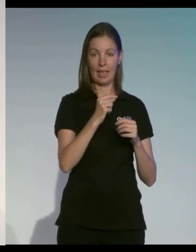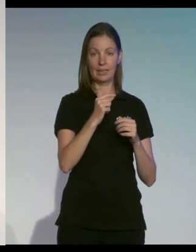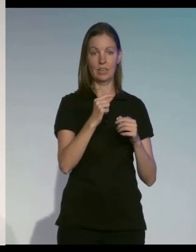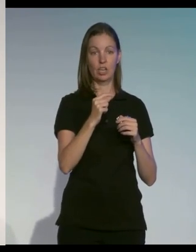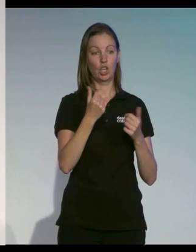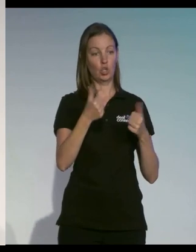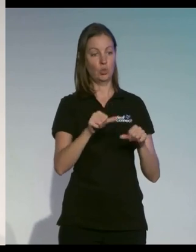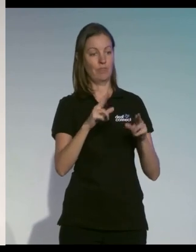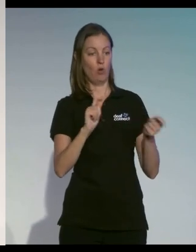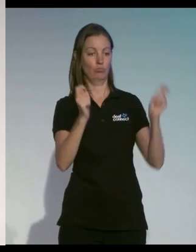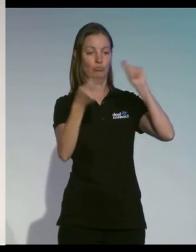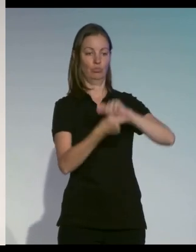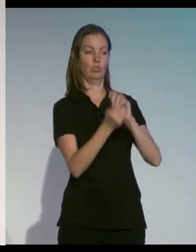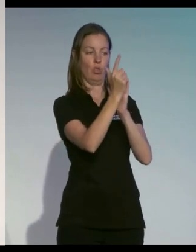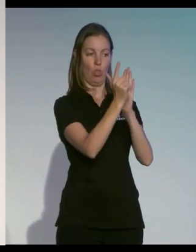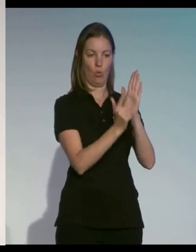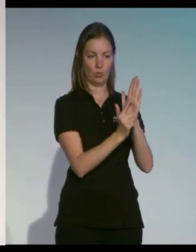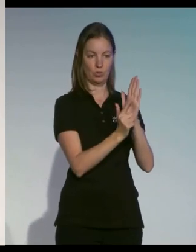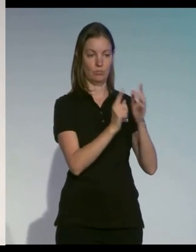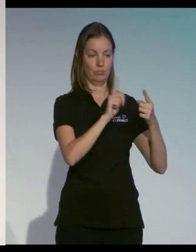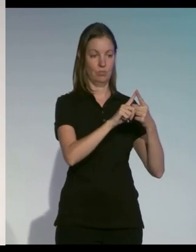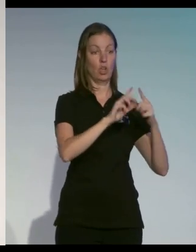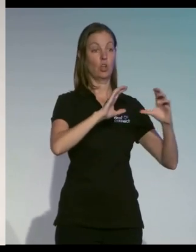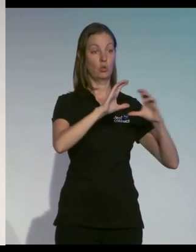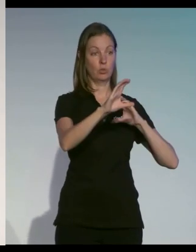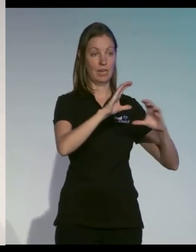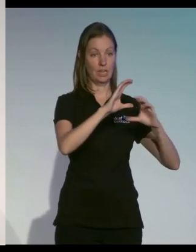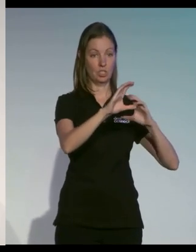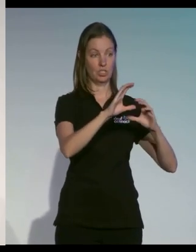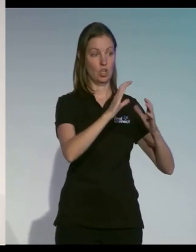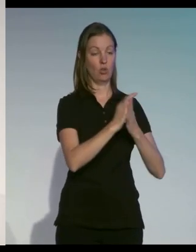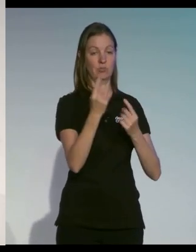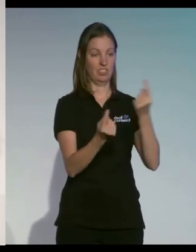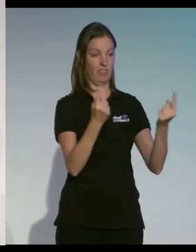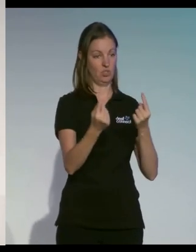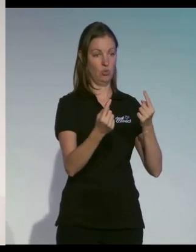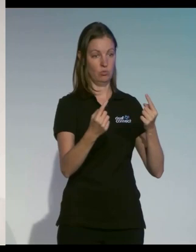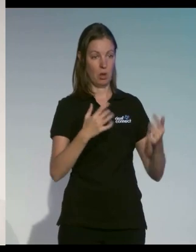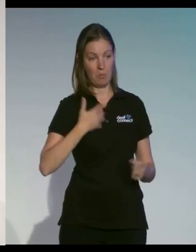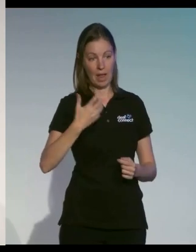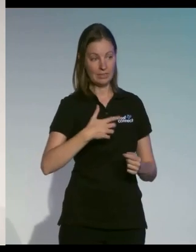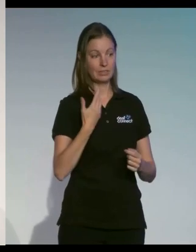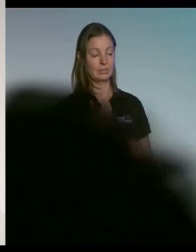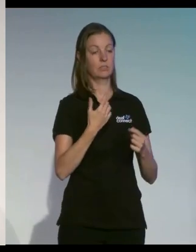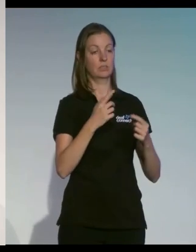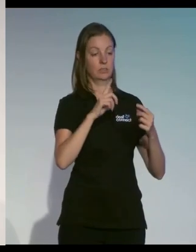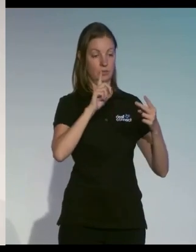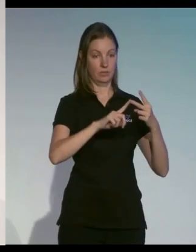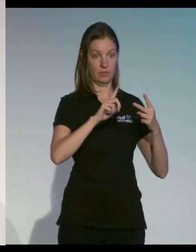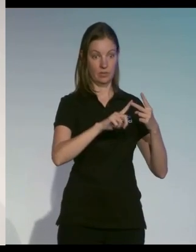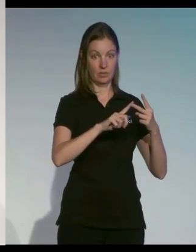to reform their laws? So we know we've got communications on individual complaints like Toonen, so that's number one. What are the other